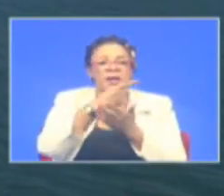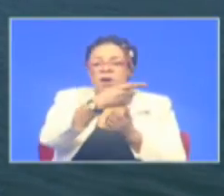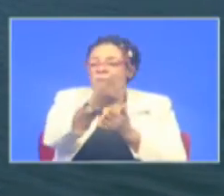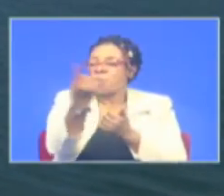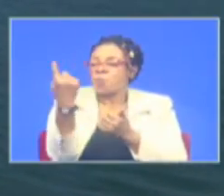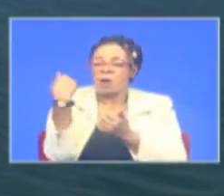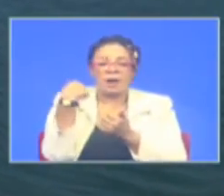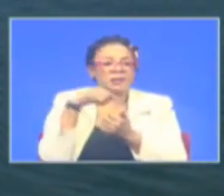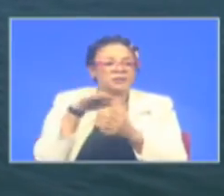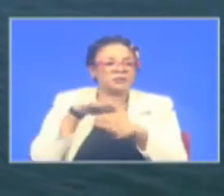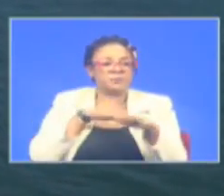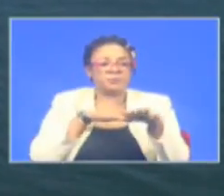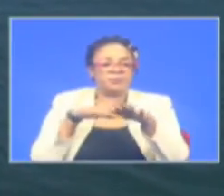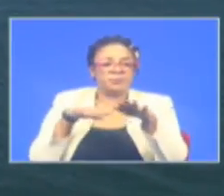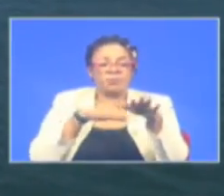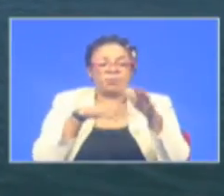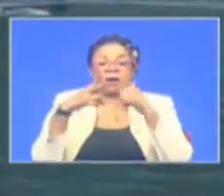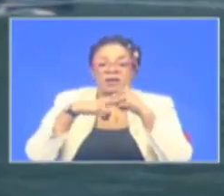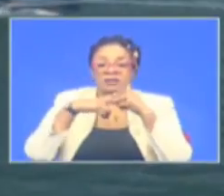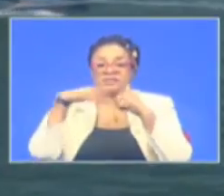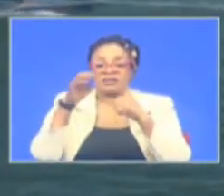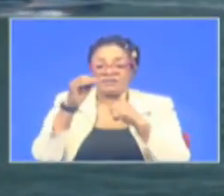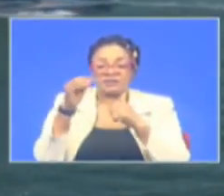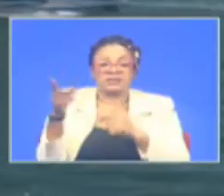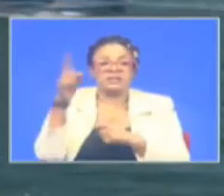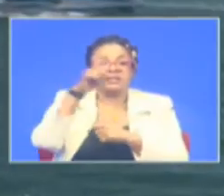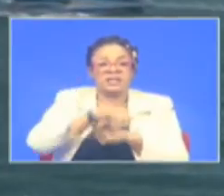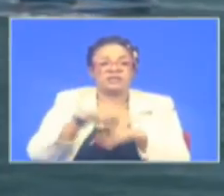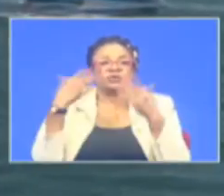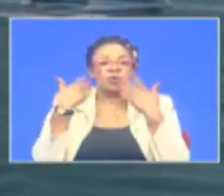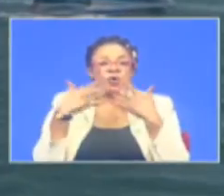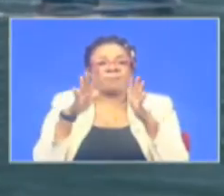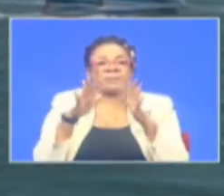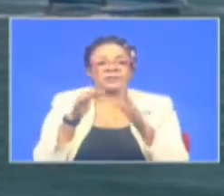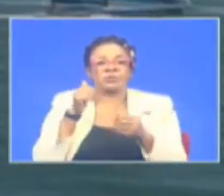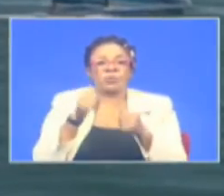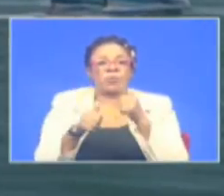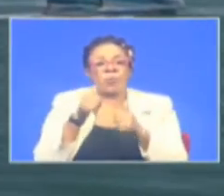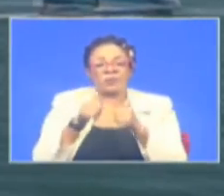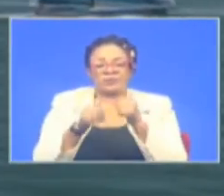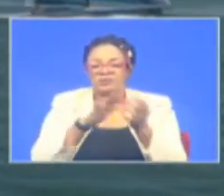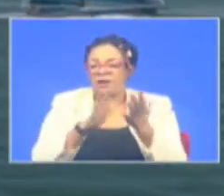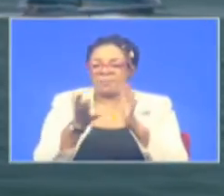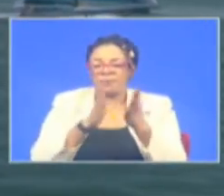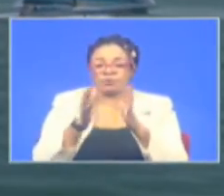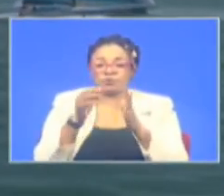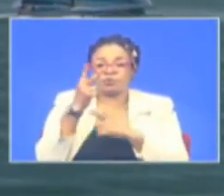It takes about 70 days to complete this journey, which is approximately